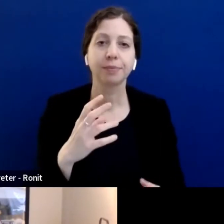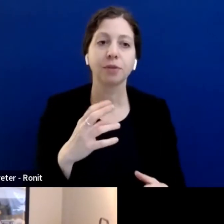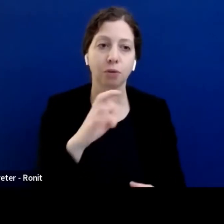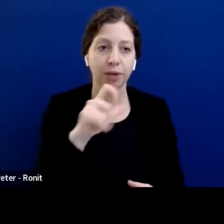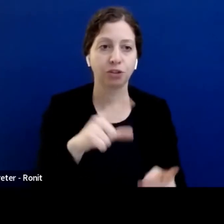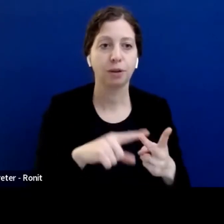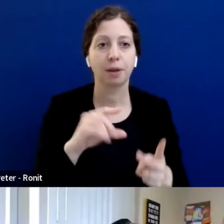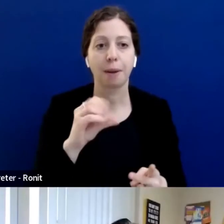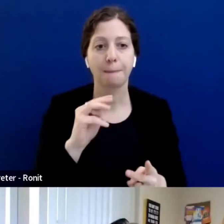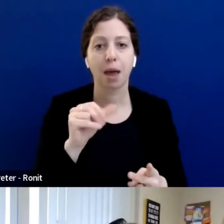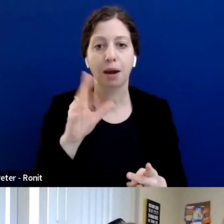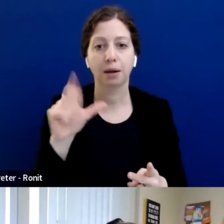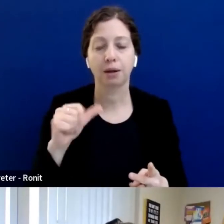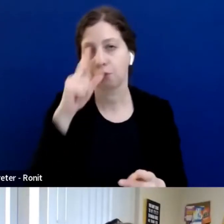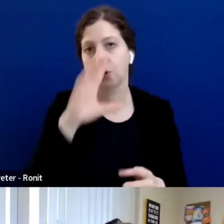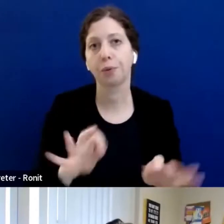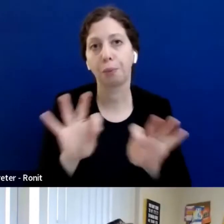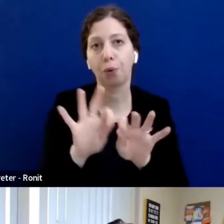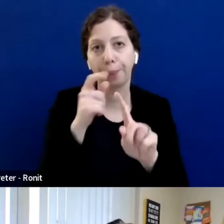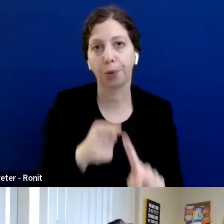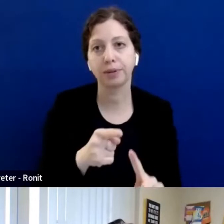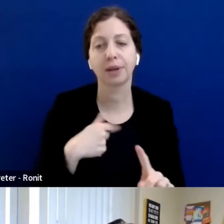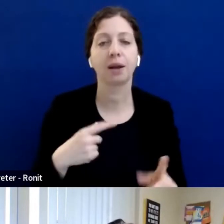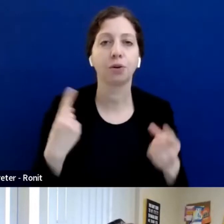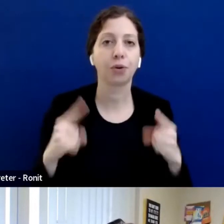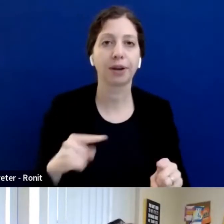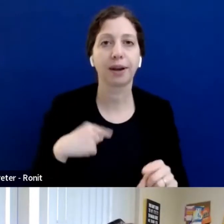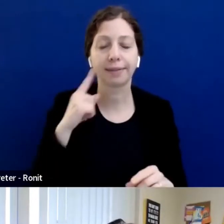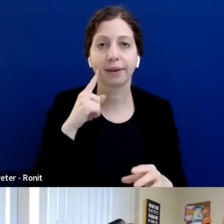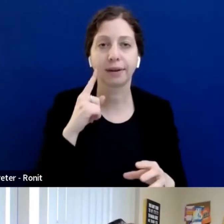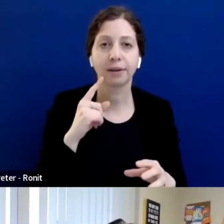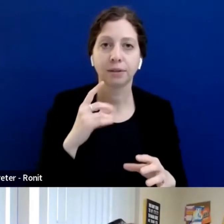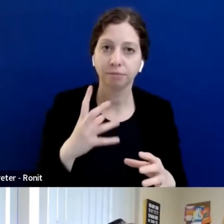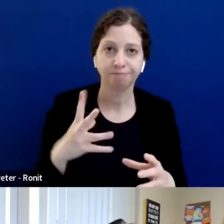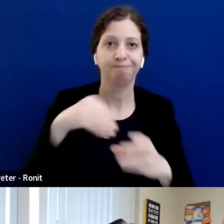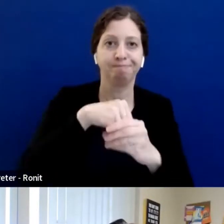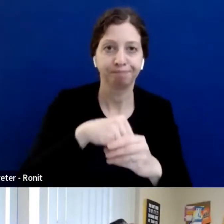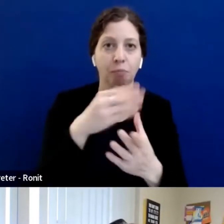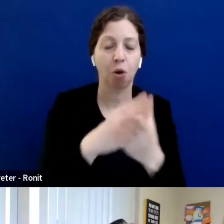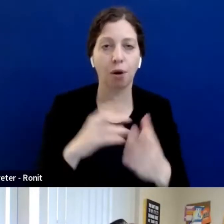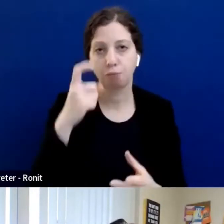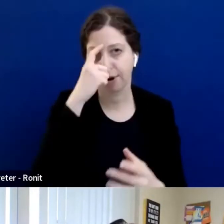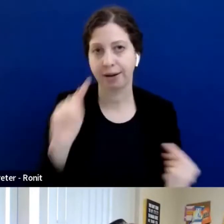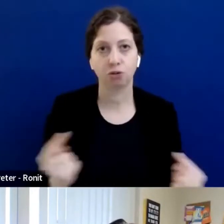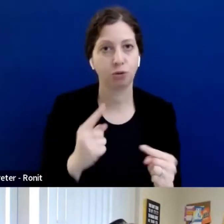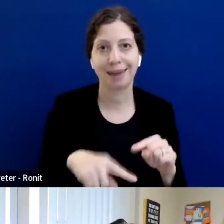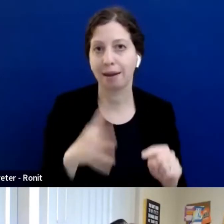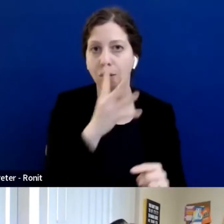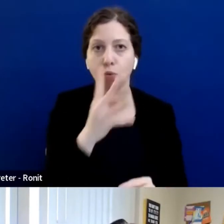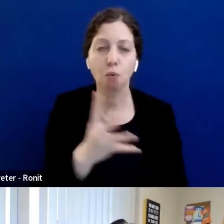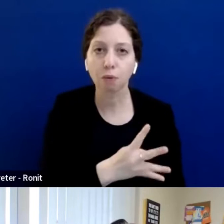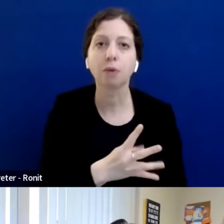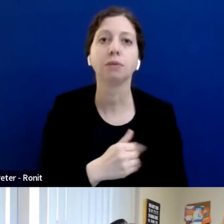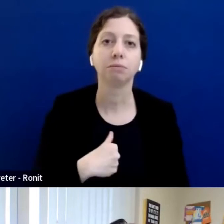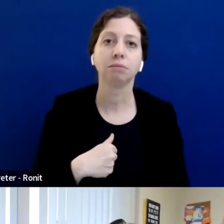for the important points that you raised. And I agree. I think it's such an integral part of brain injury. We cannot ignore. And